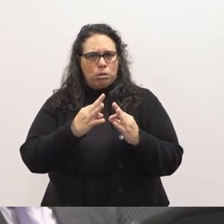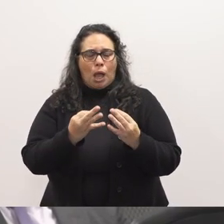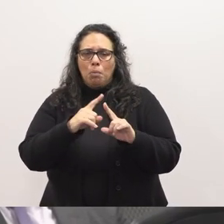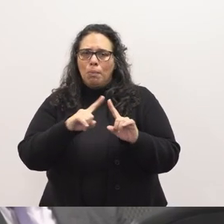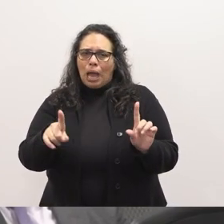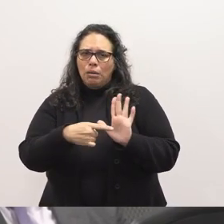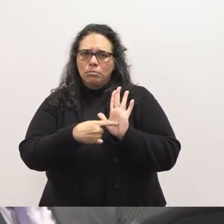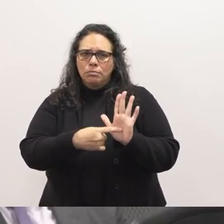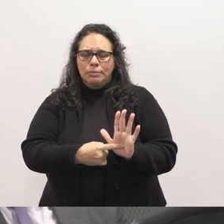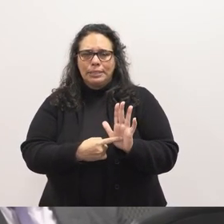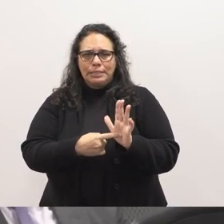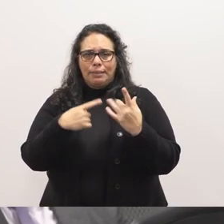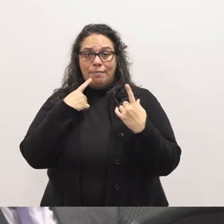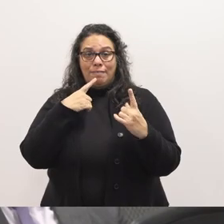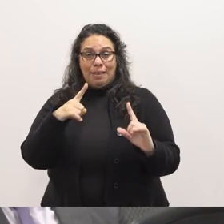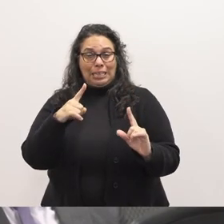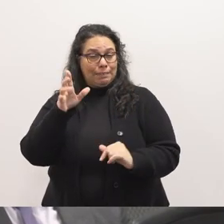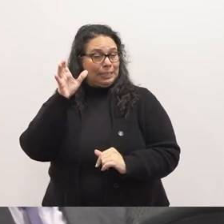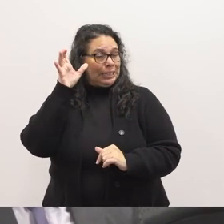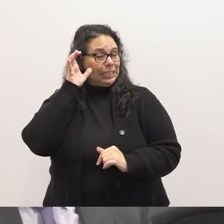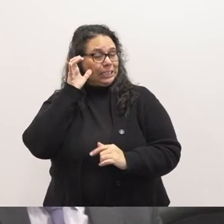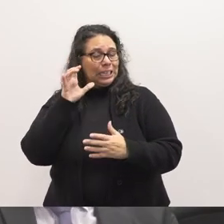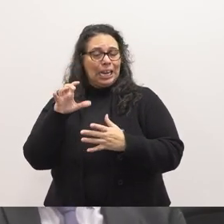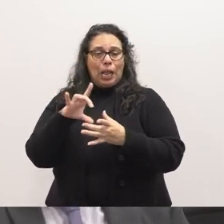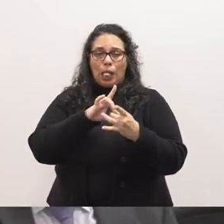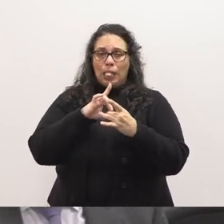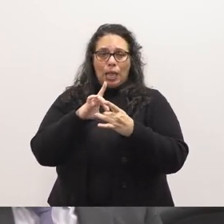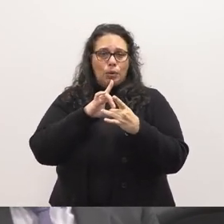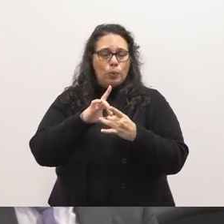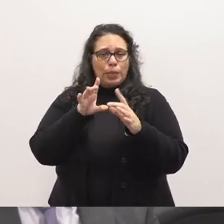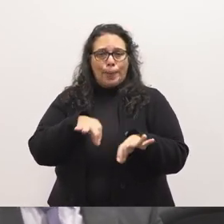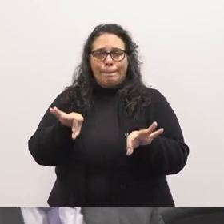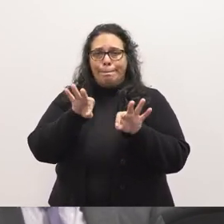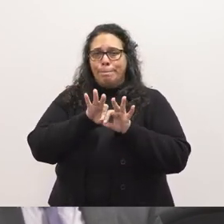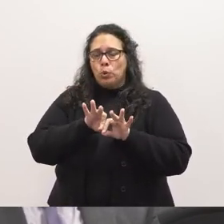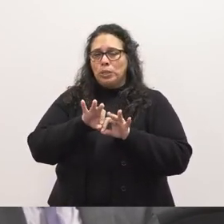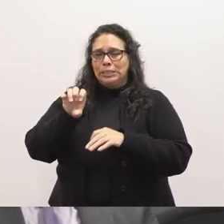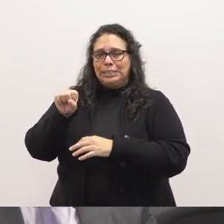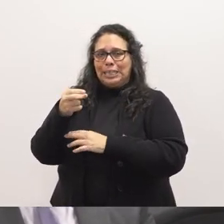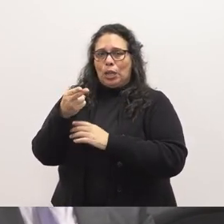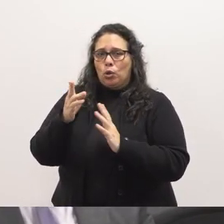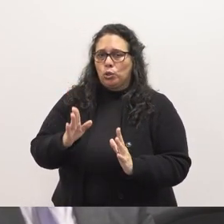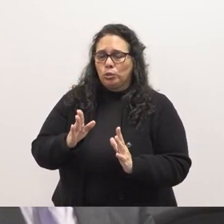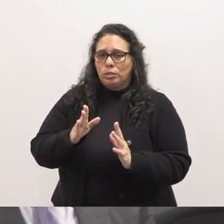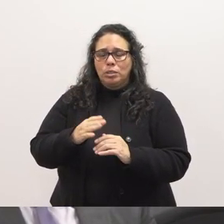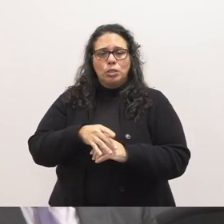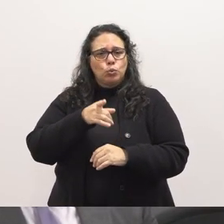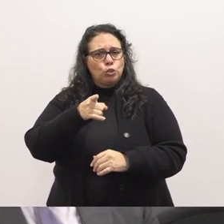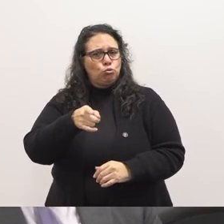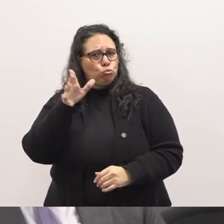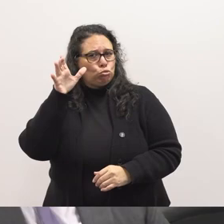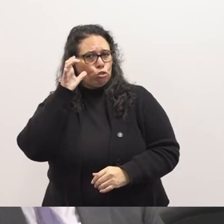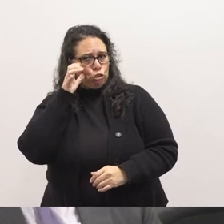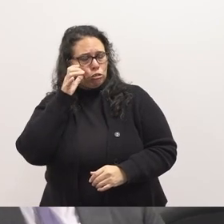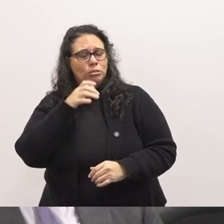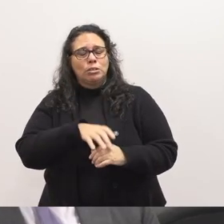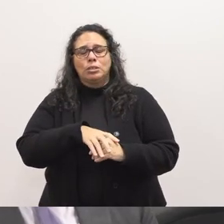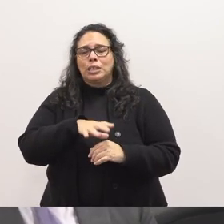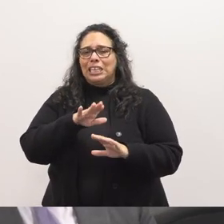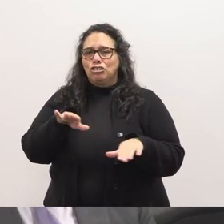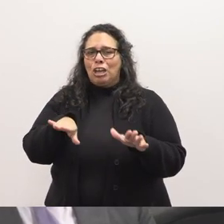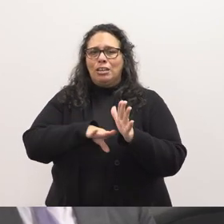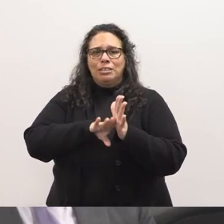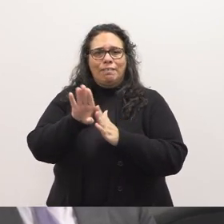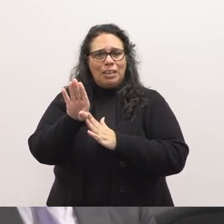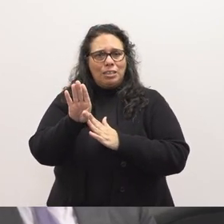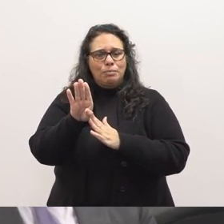of effective listening and collaborating with important stakeholders. The incident he described occurred after school at the Child Development Center's